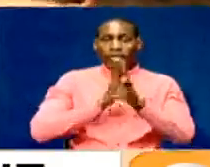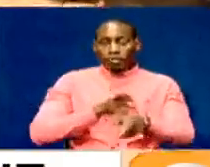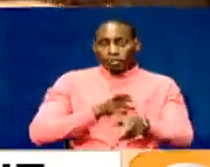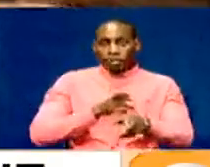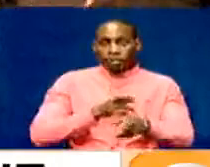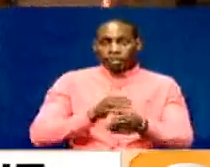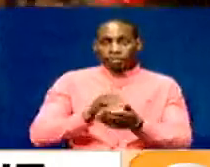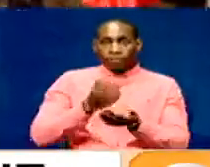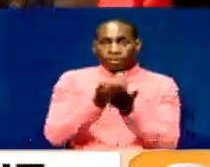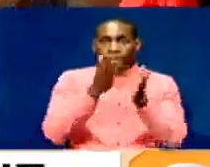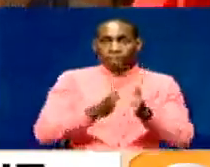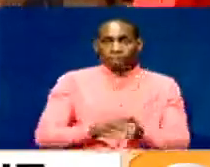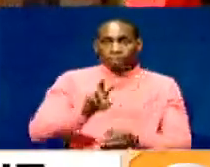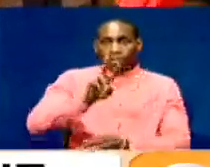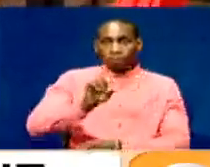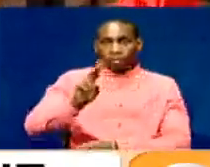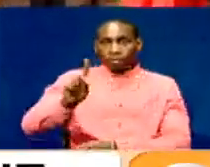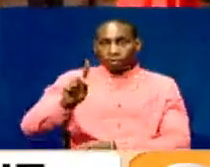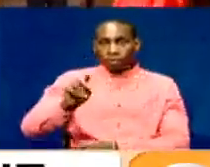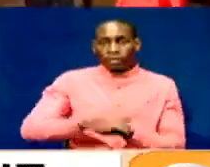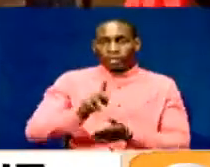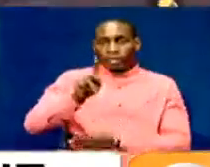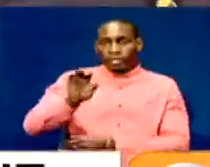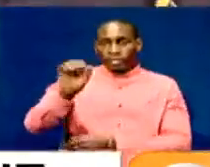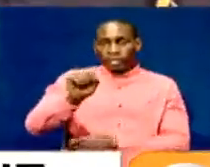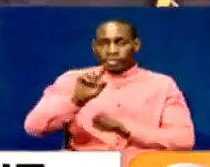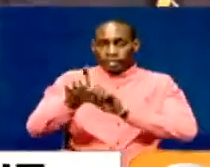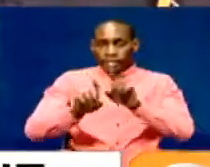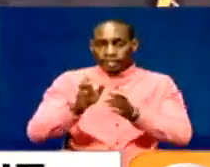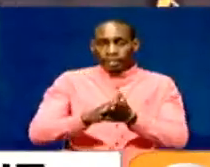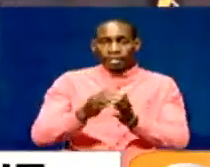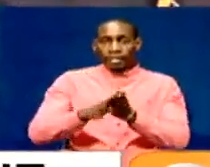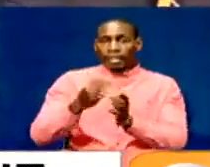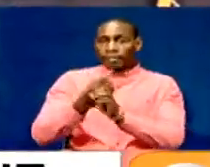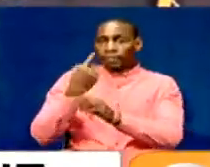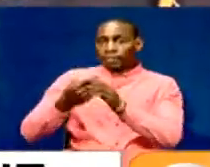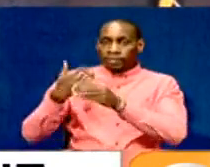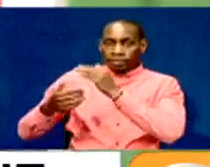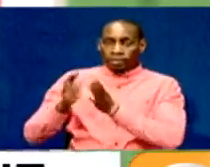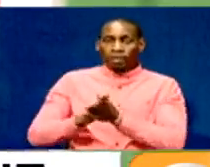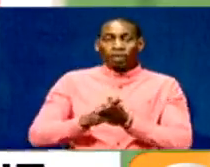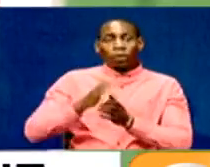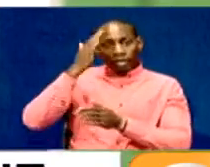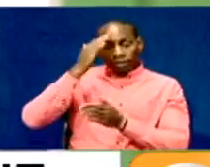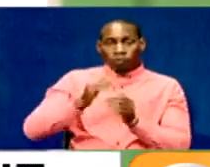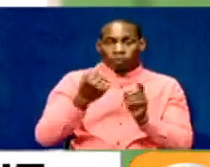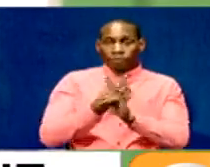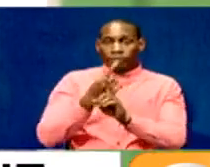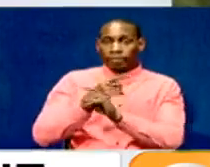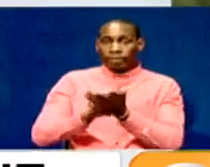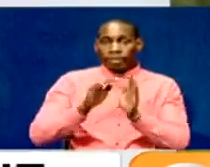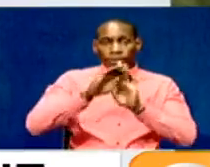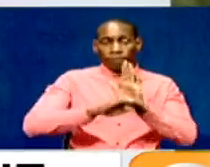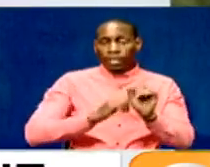results, applicants from the 2021 KCSE examinations and other years can get to know their respective